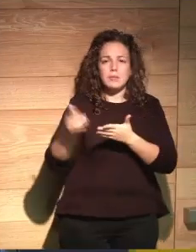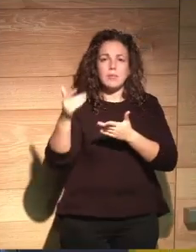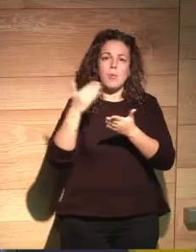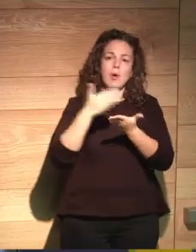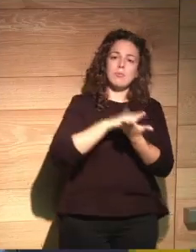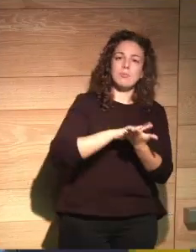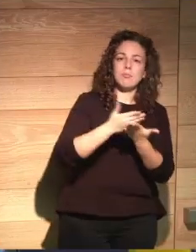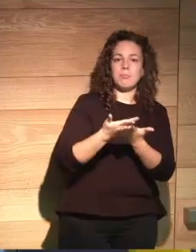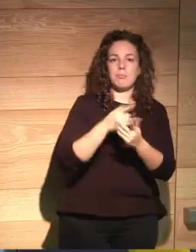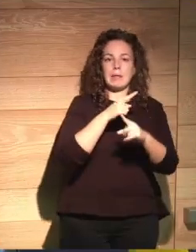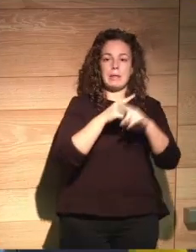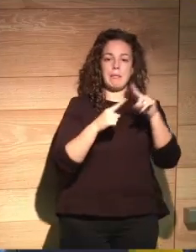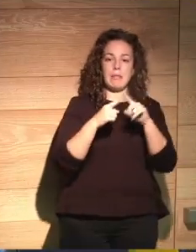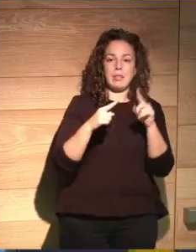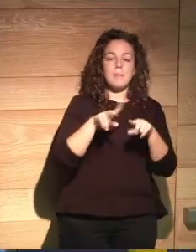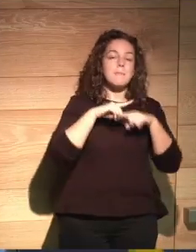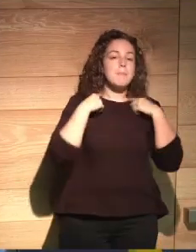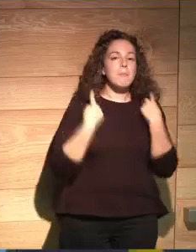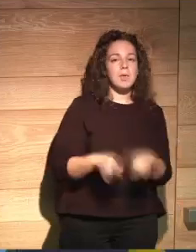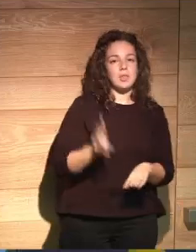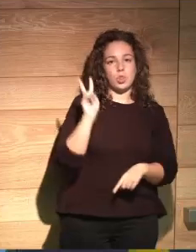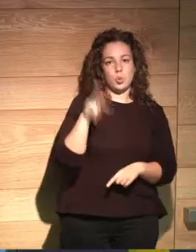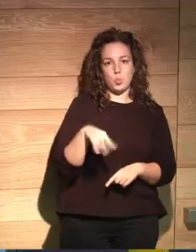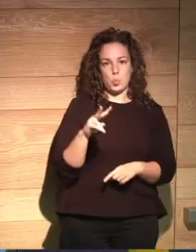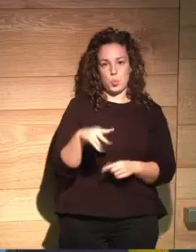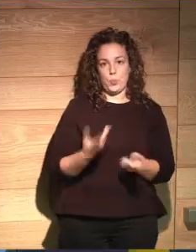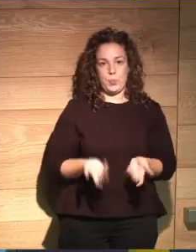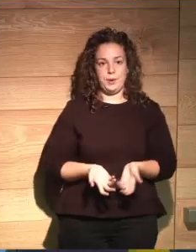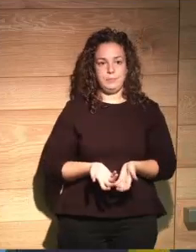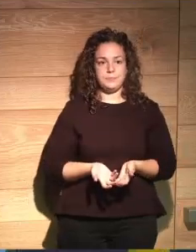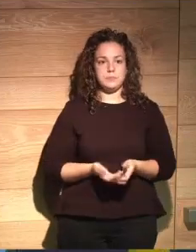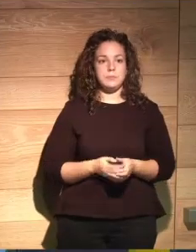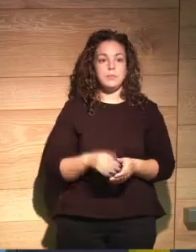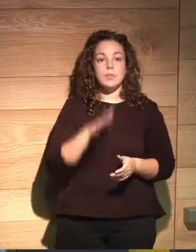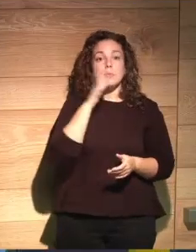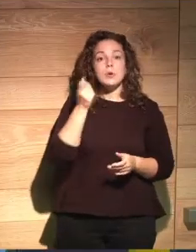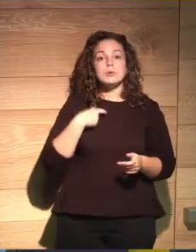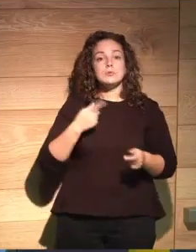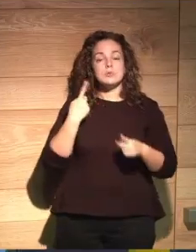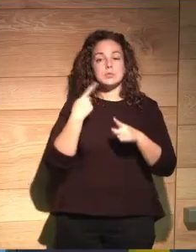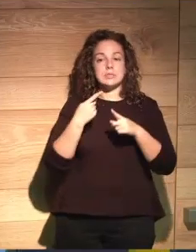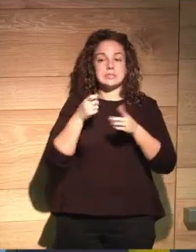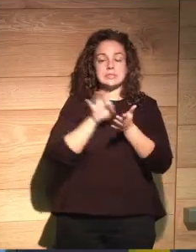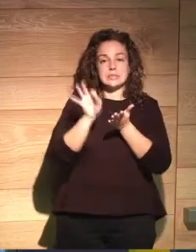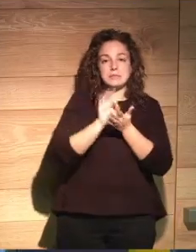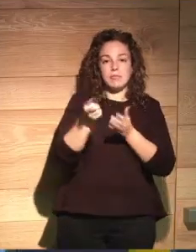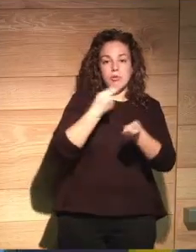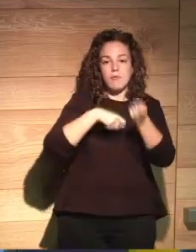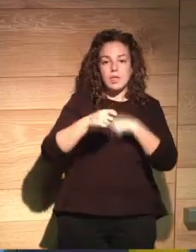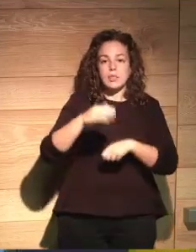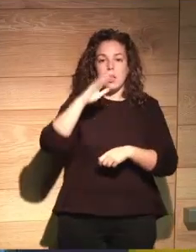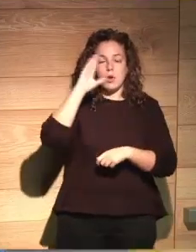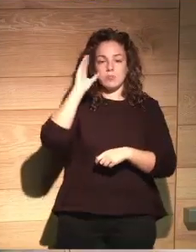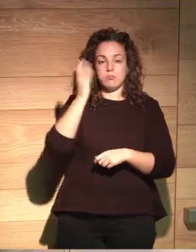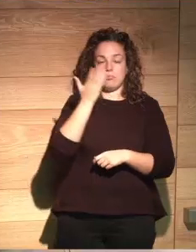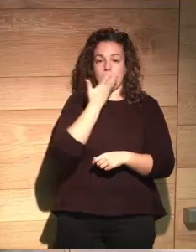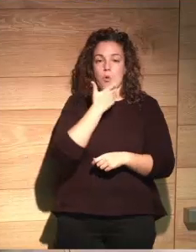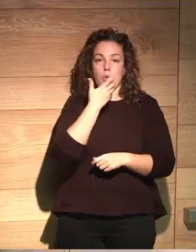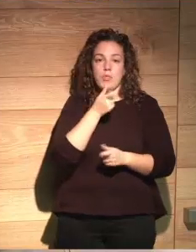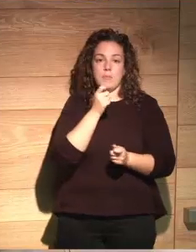thousands of companies that are intermediary, that never lose or practically never lose, because they sell their services and their